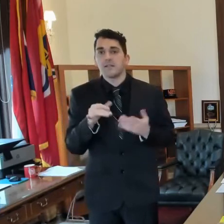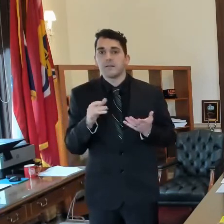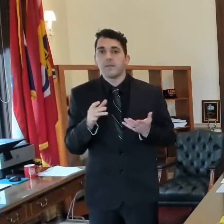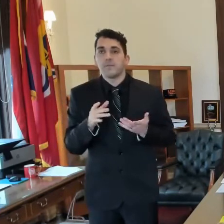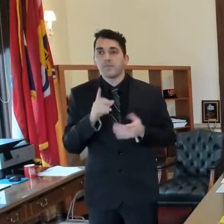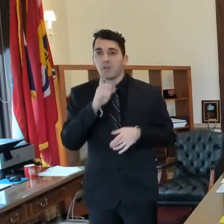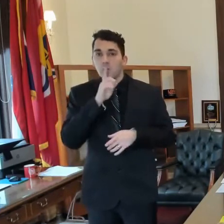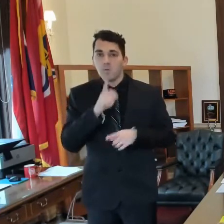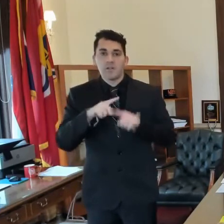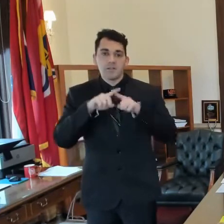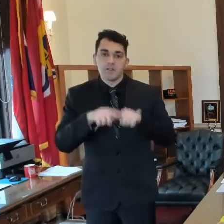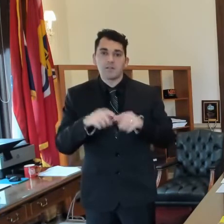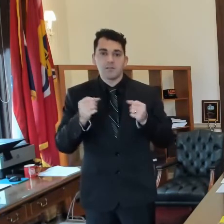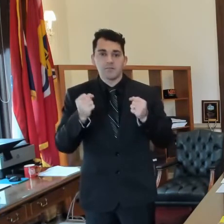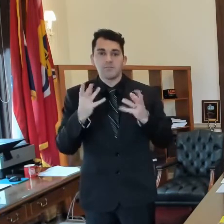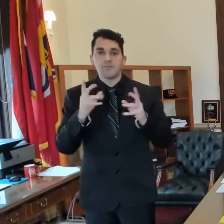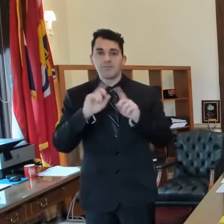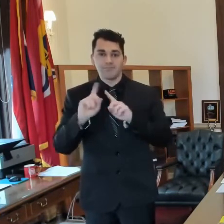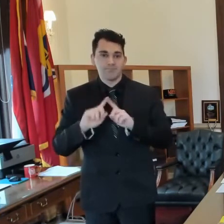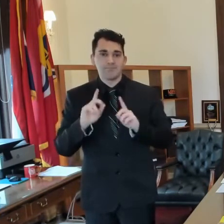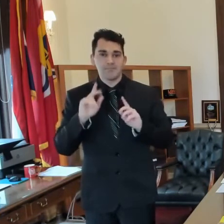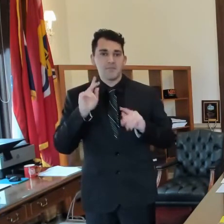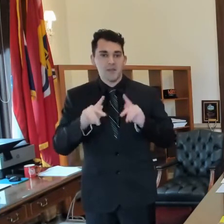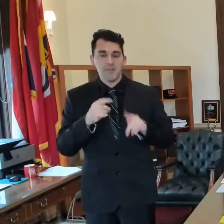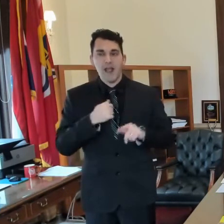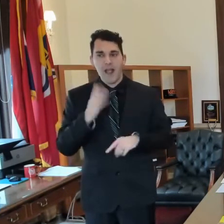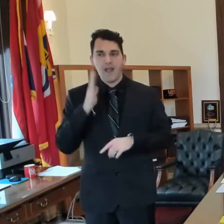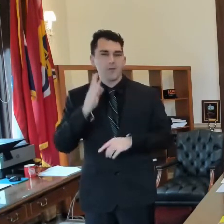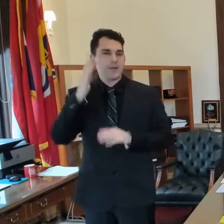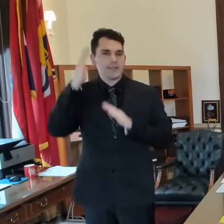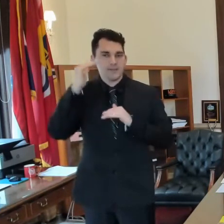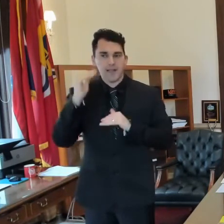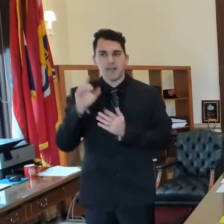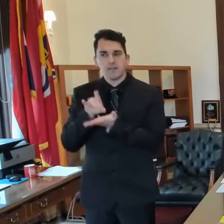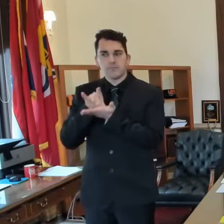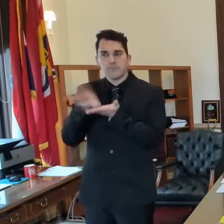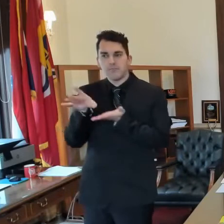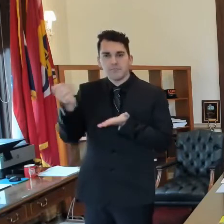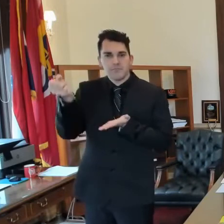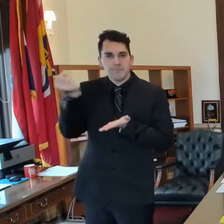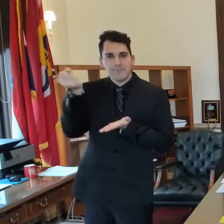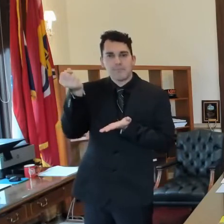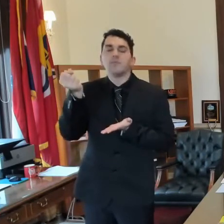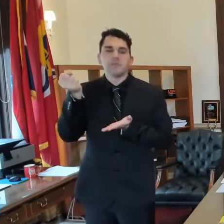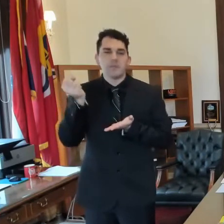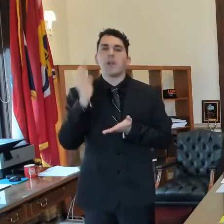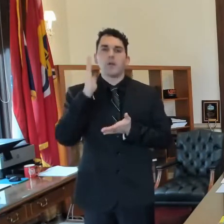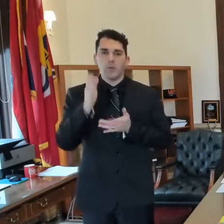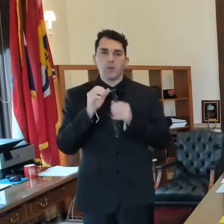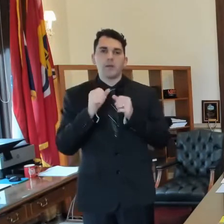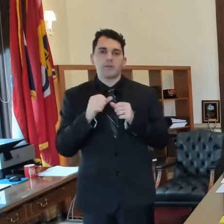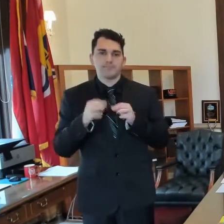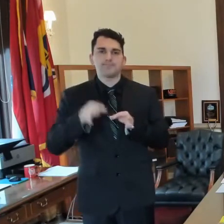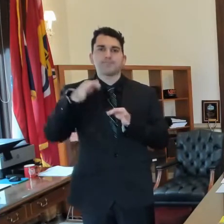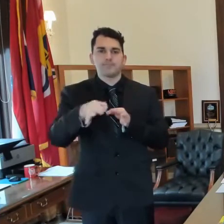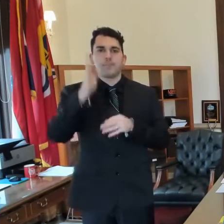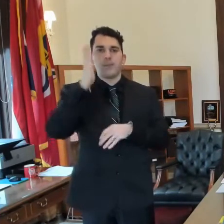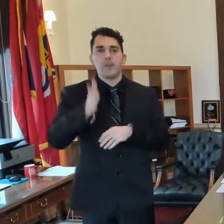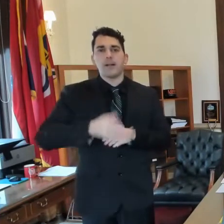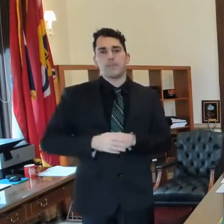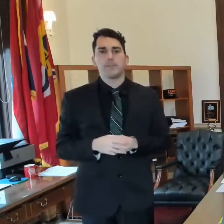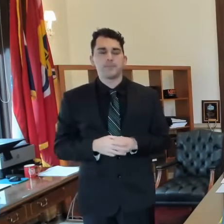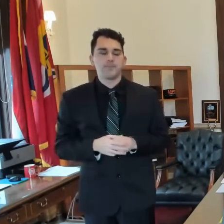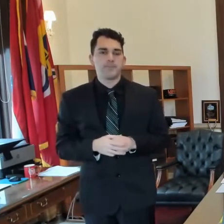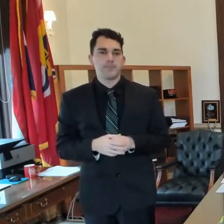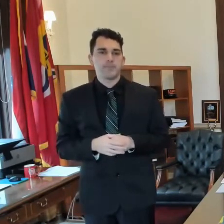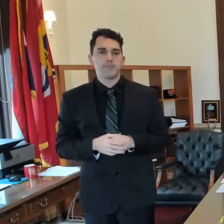know, on a lot of people. So yes, I expect the eviction moratorium will continue for a while. So speaking